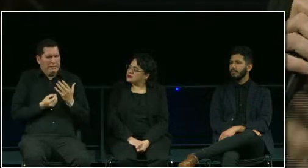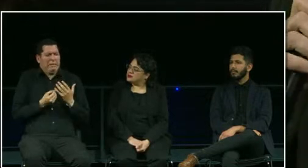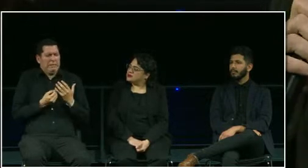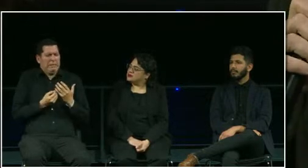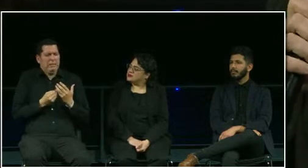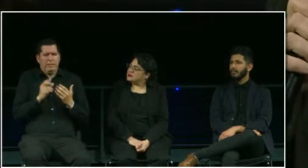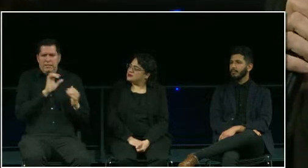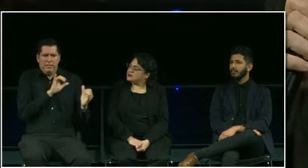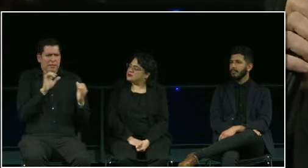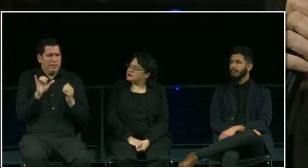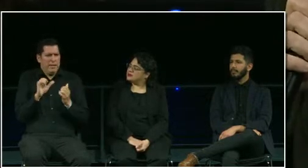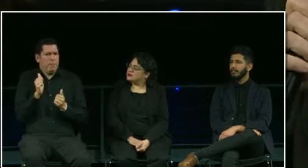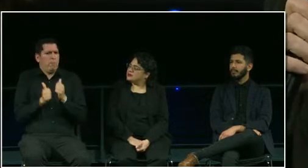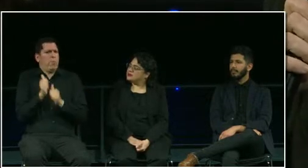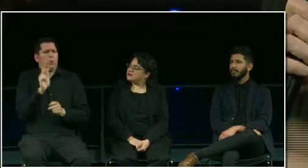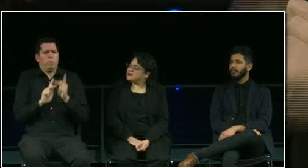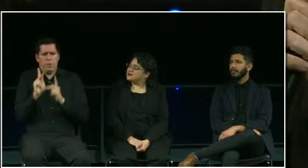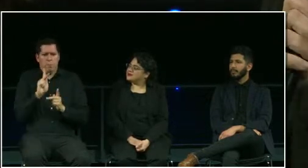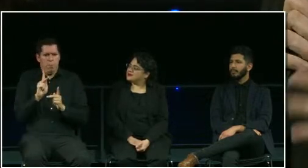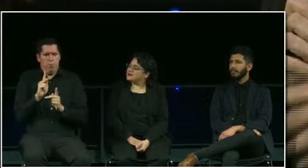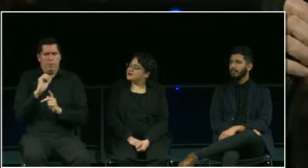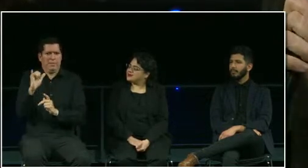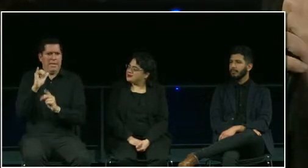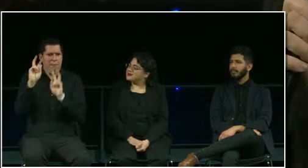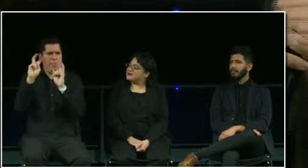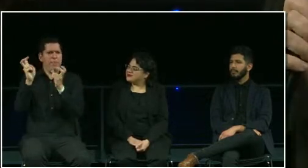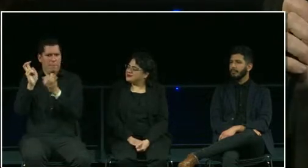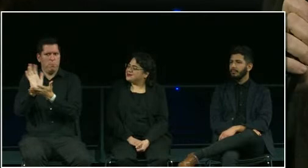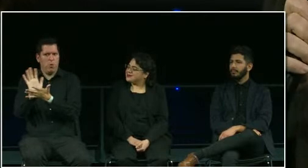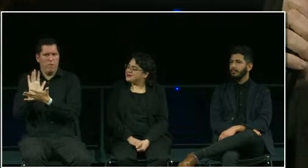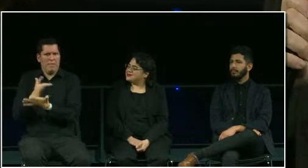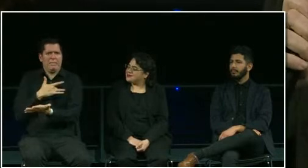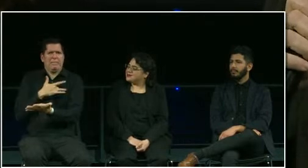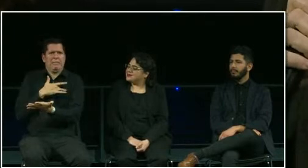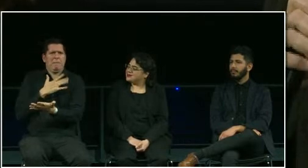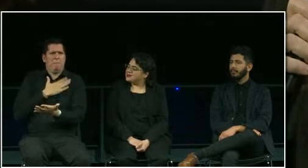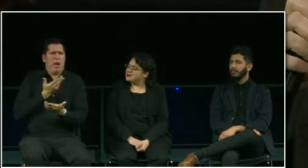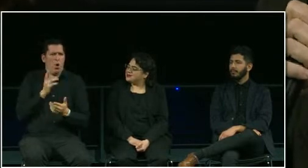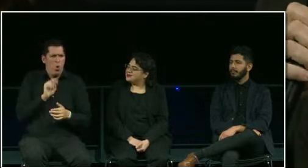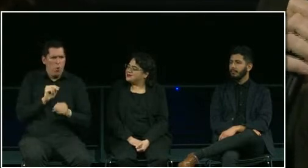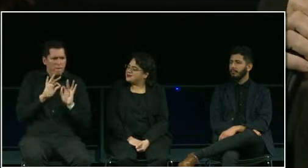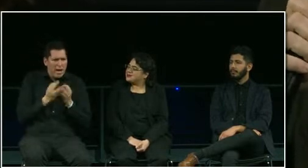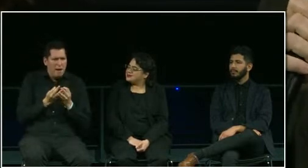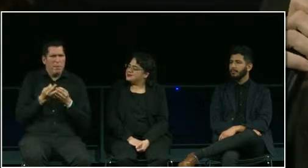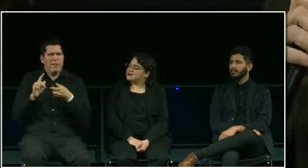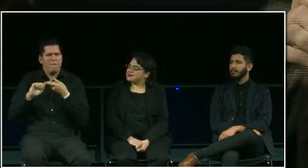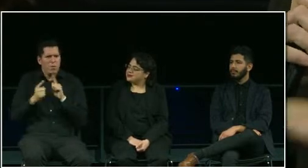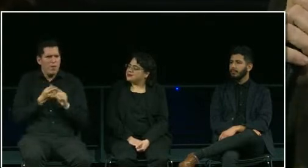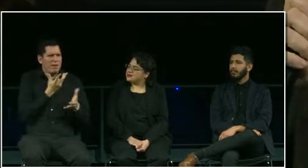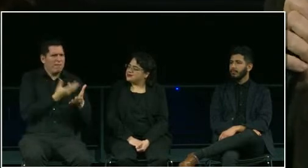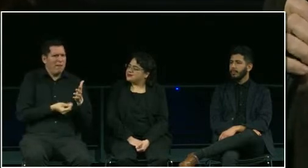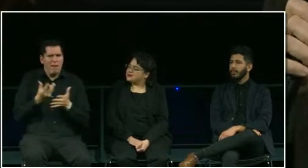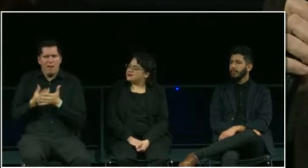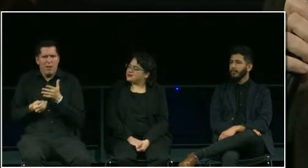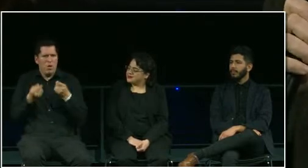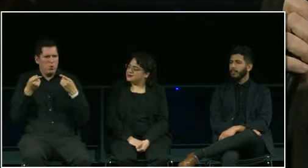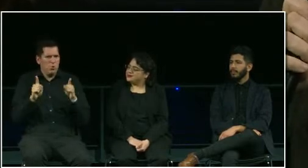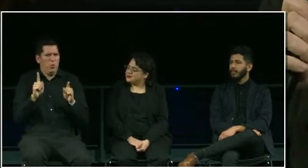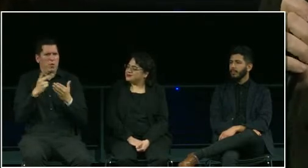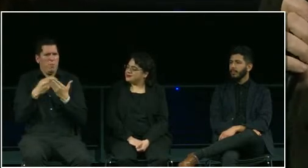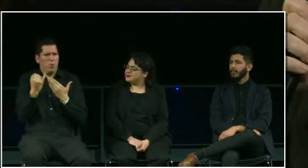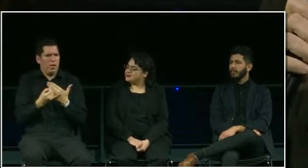very personal for the whole team, and that sort of realization of how many people had experienced actual loss during that period of making this